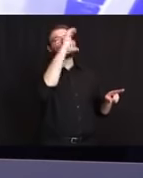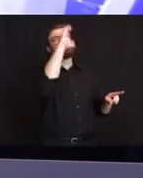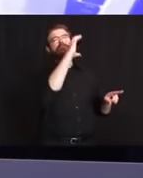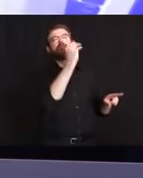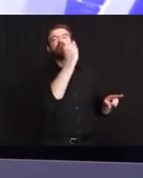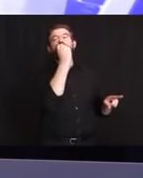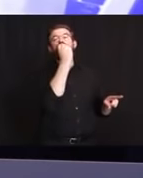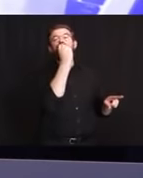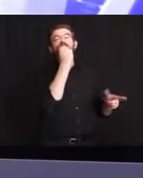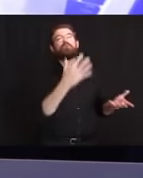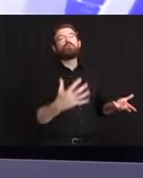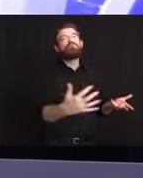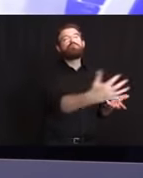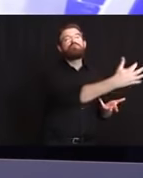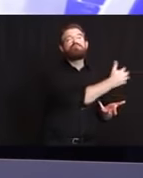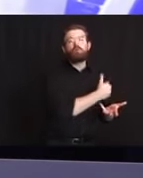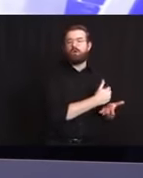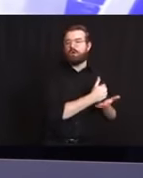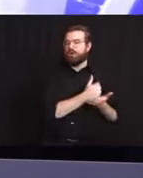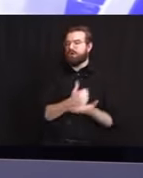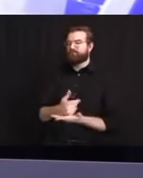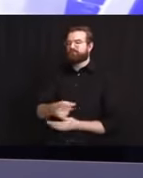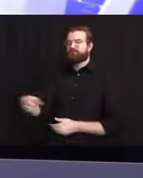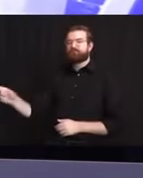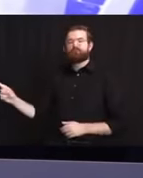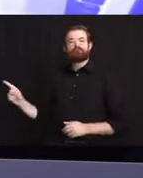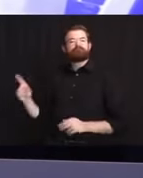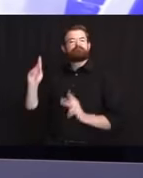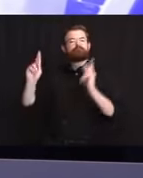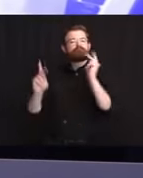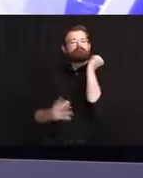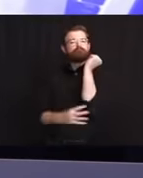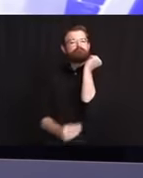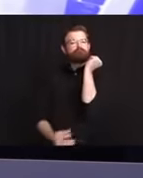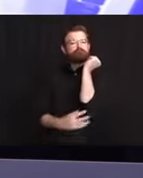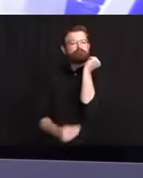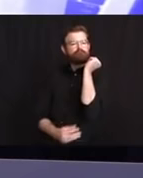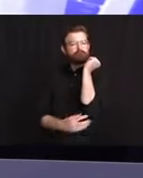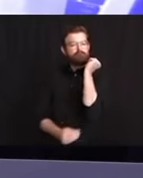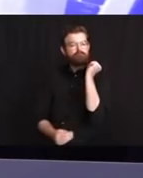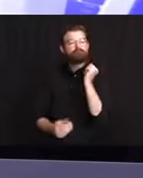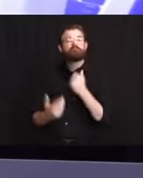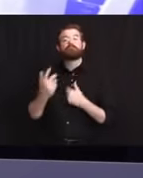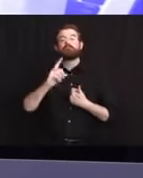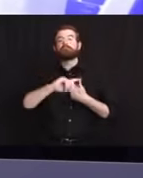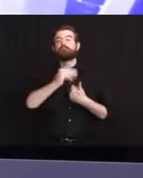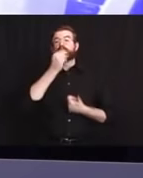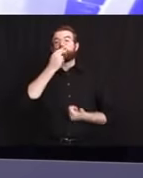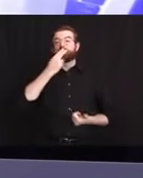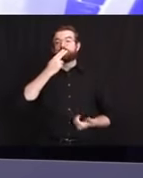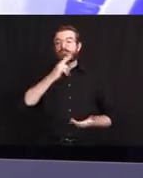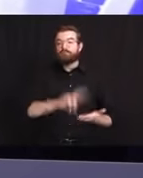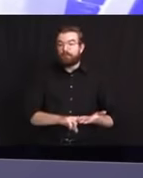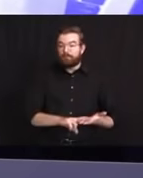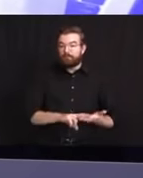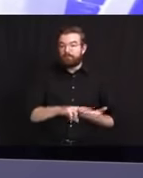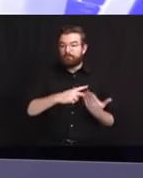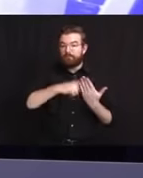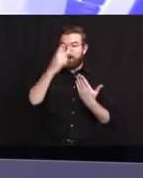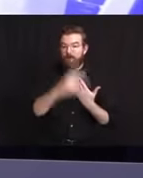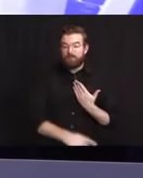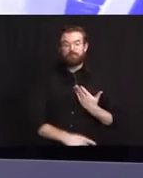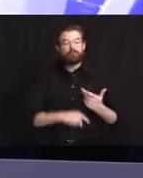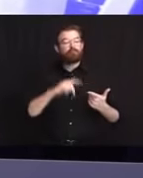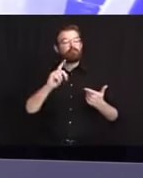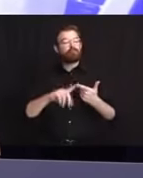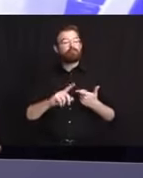pandemic. We made many modifications to our WIC program, our department's Women, Infants, and Children's program, which